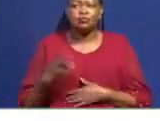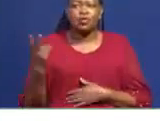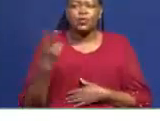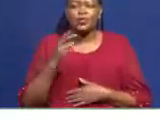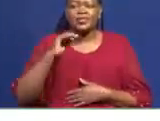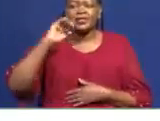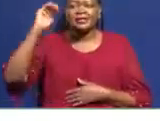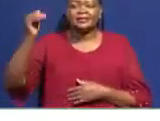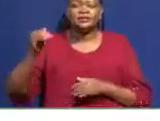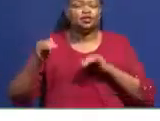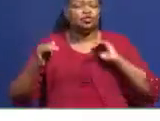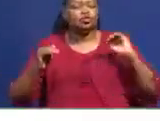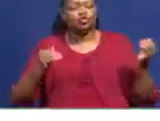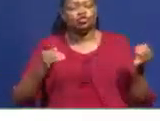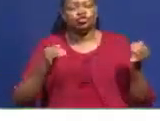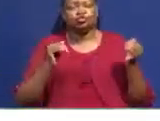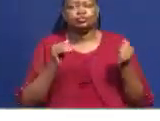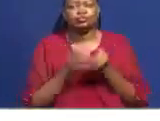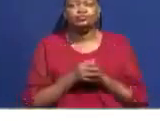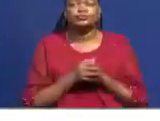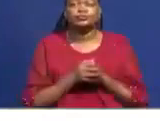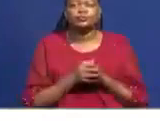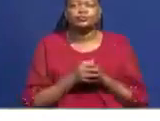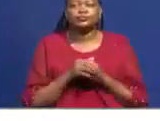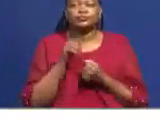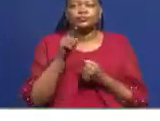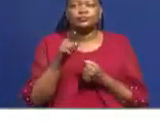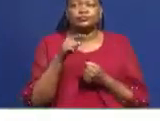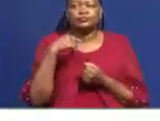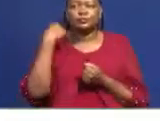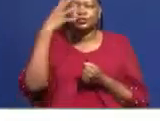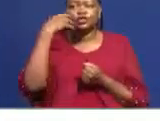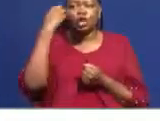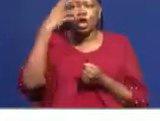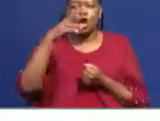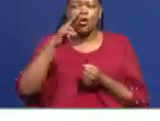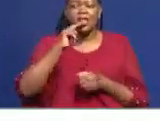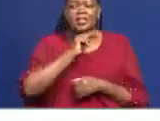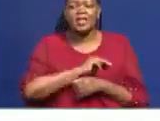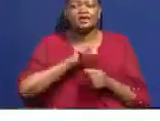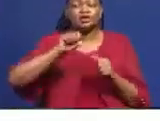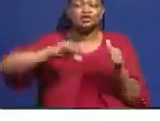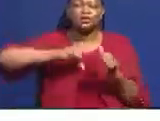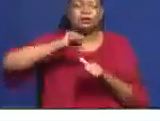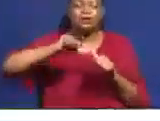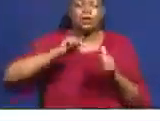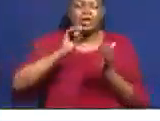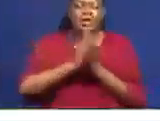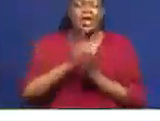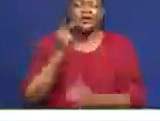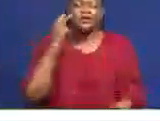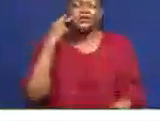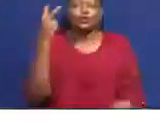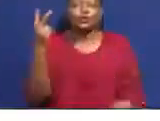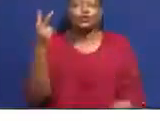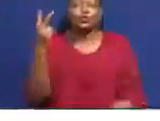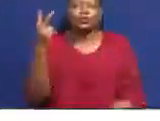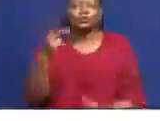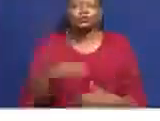The hills are notably charming with natural surroundings and views.